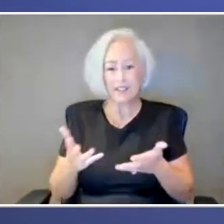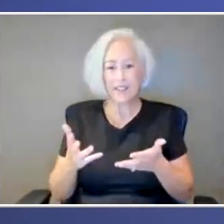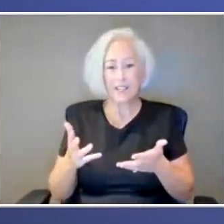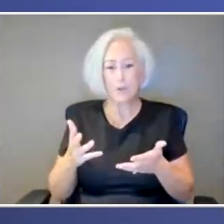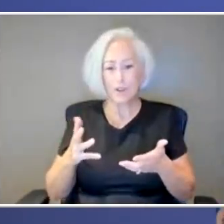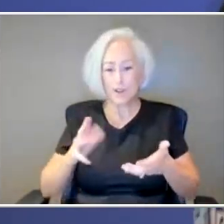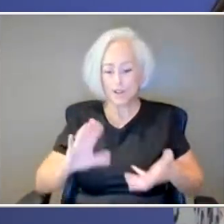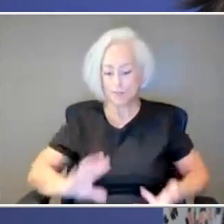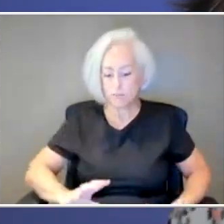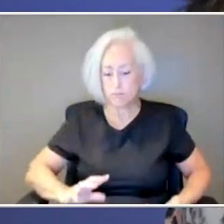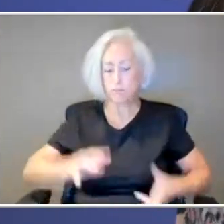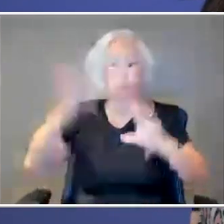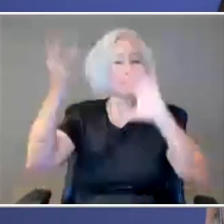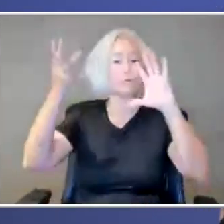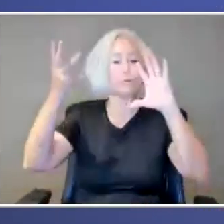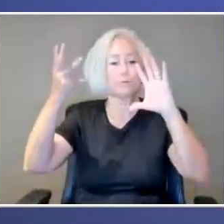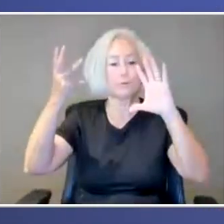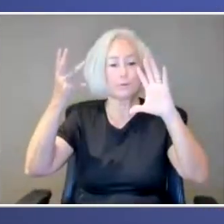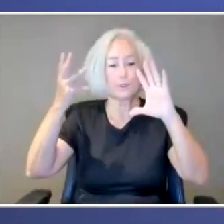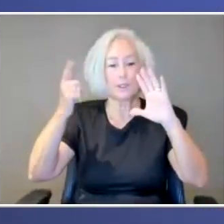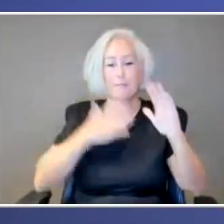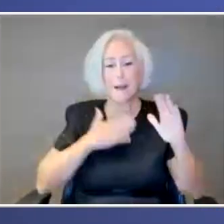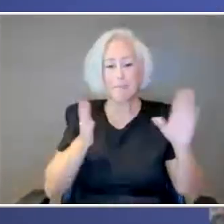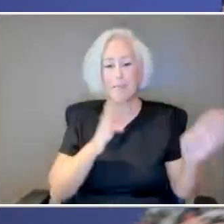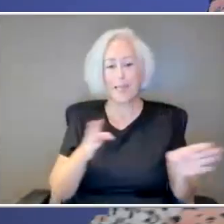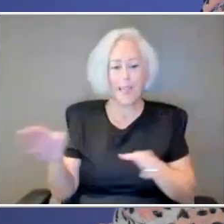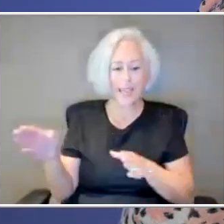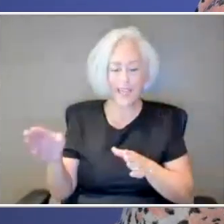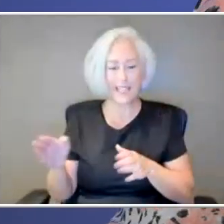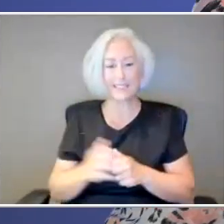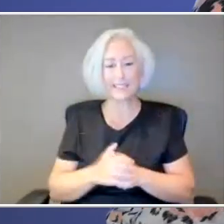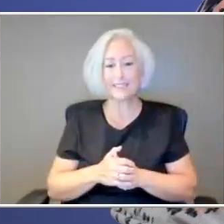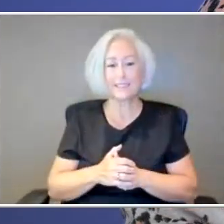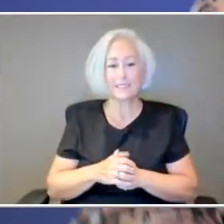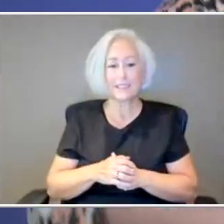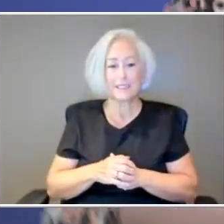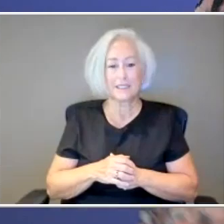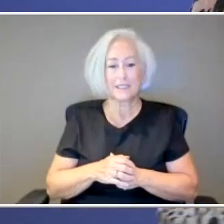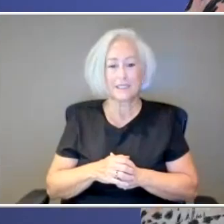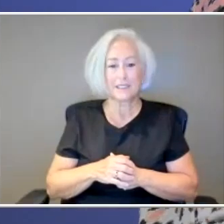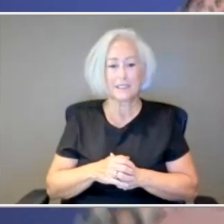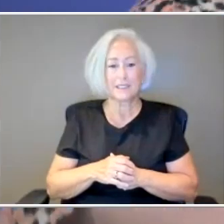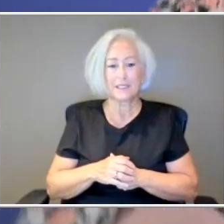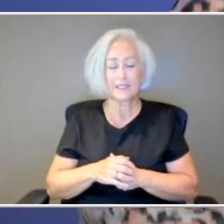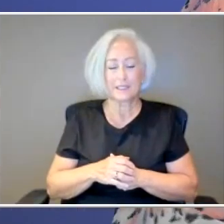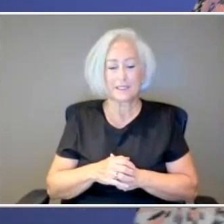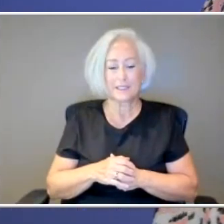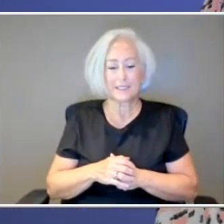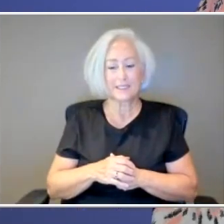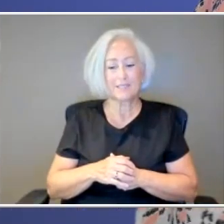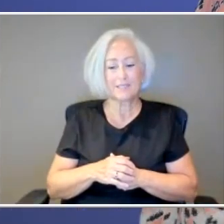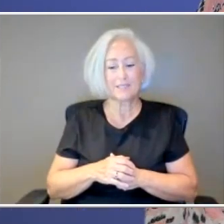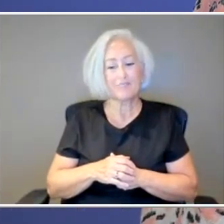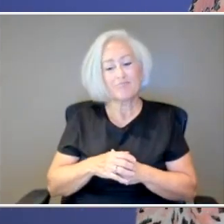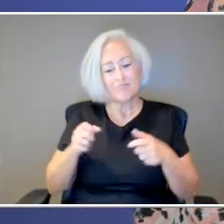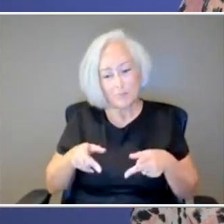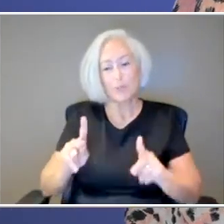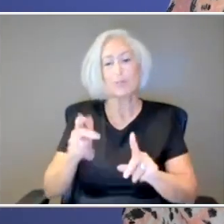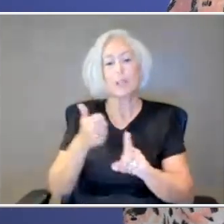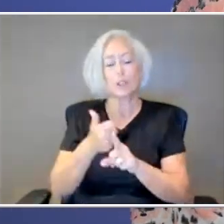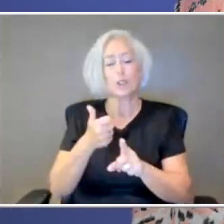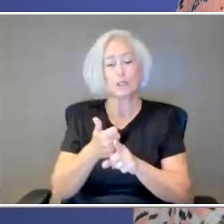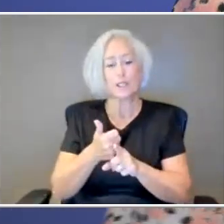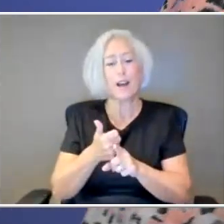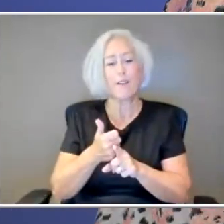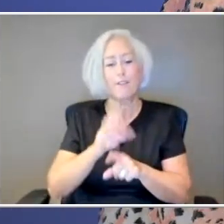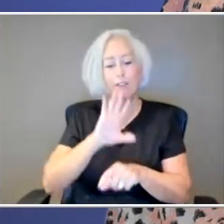bomb into that plan. And just, I guess, give yourself a little bit of, grace, like that